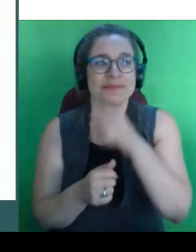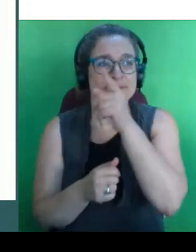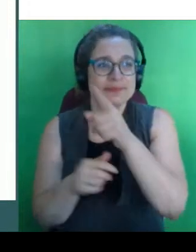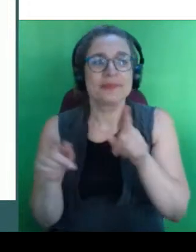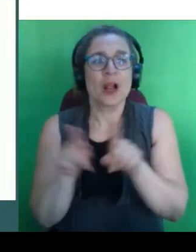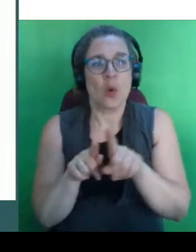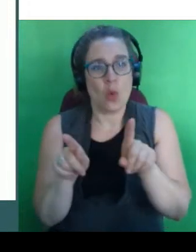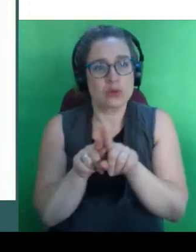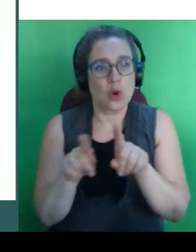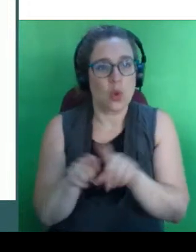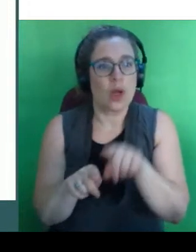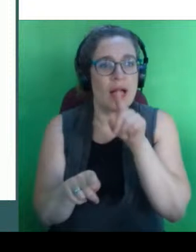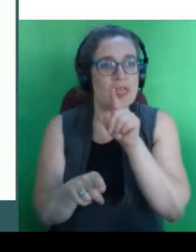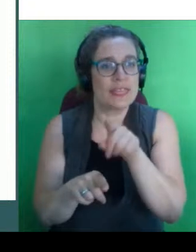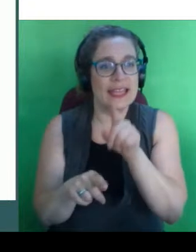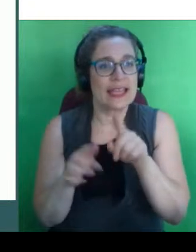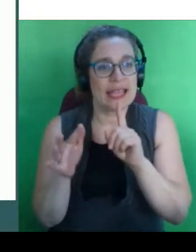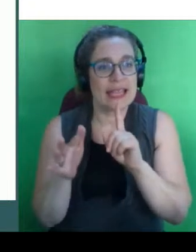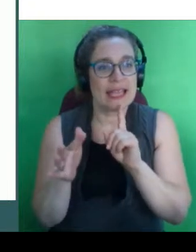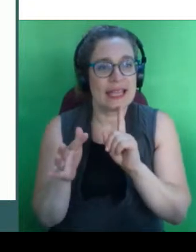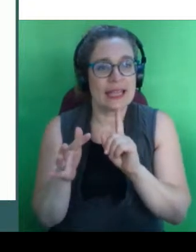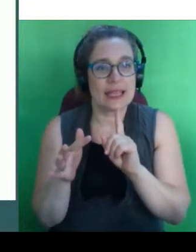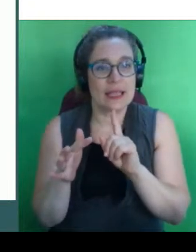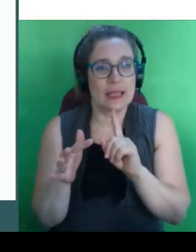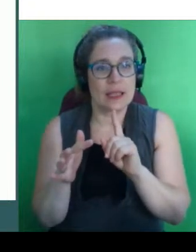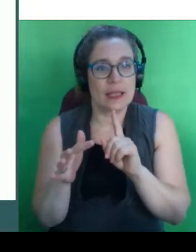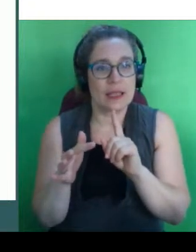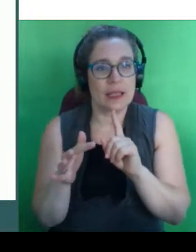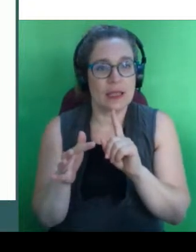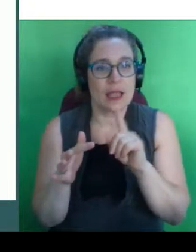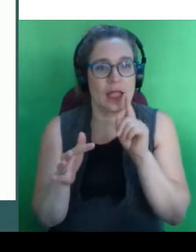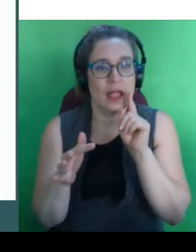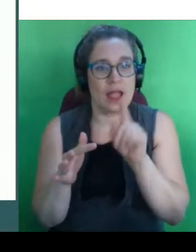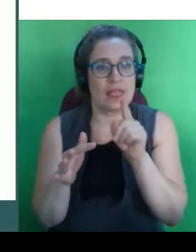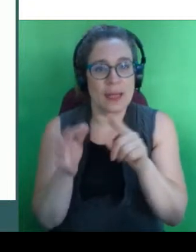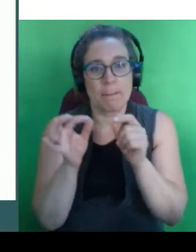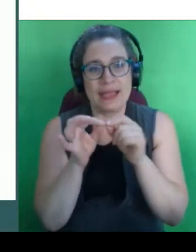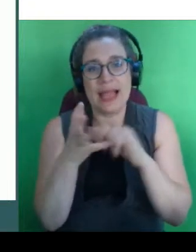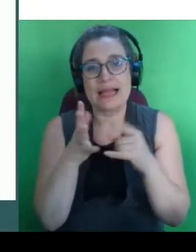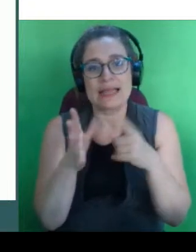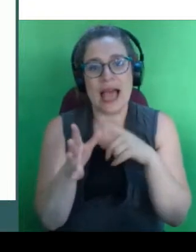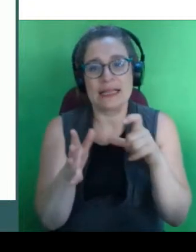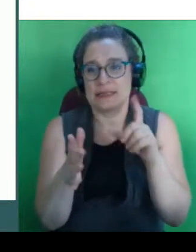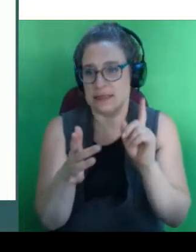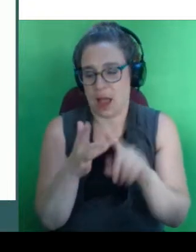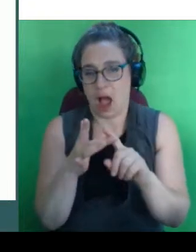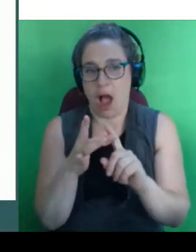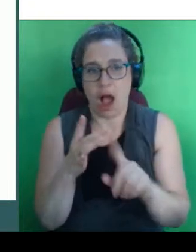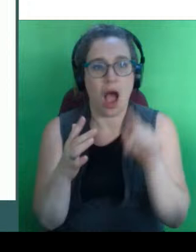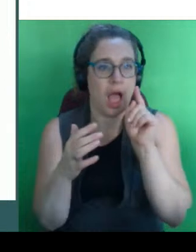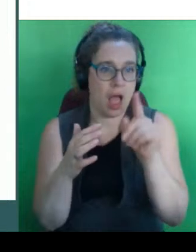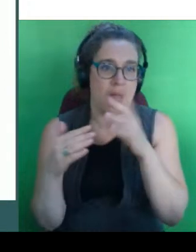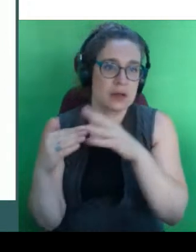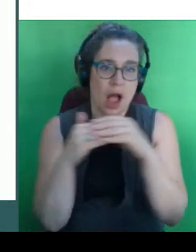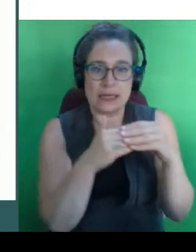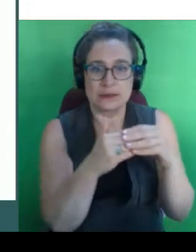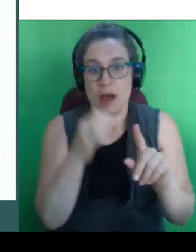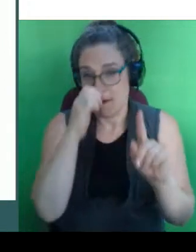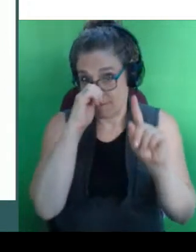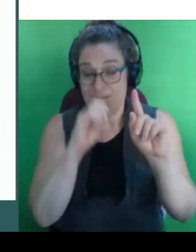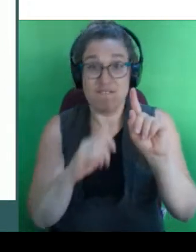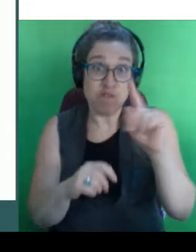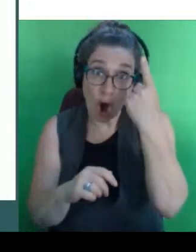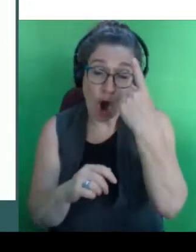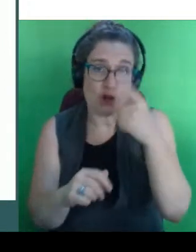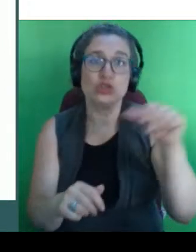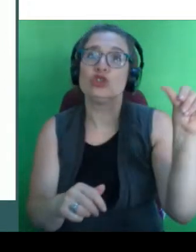start off advising allergen avoidance and saline douching for everybody to start with. Simple but effective treatment,